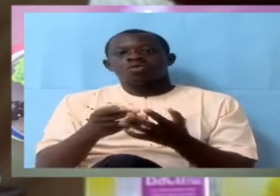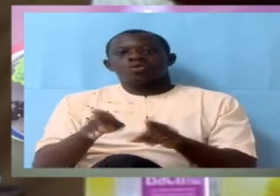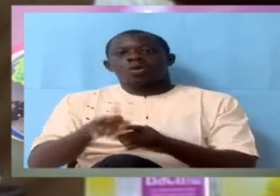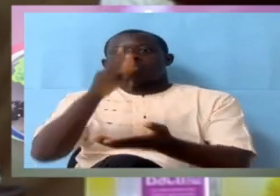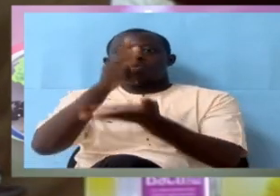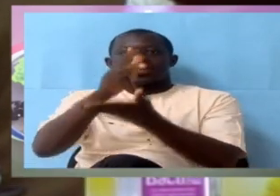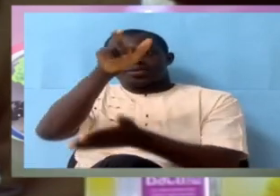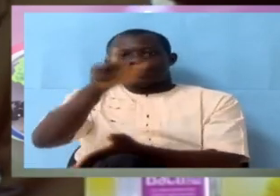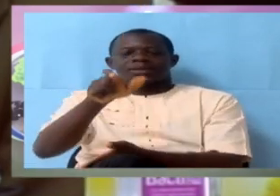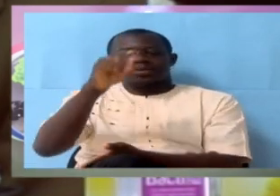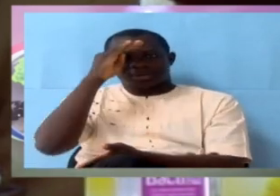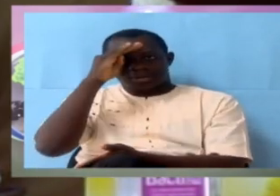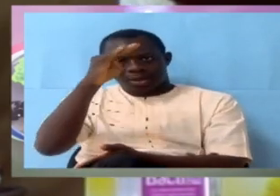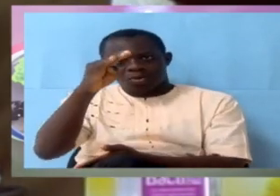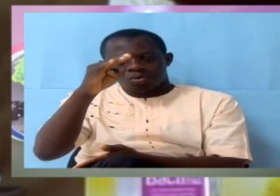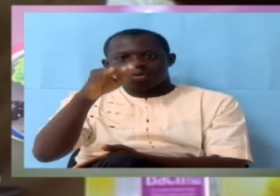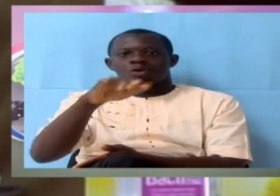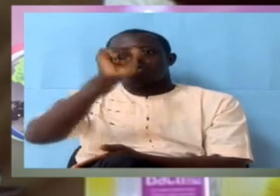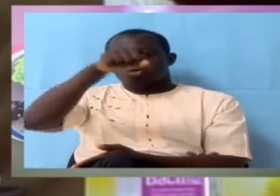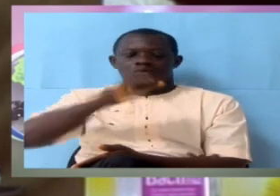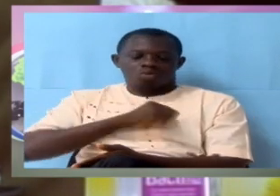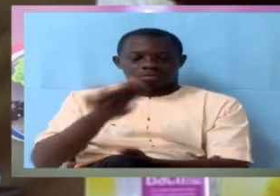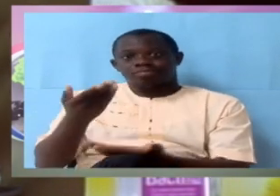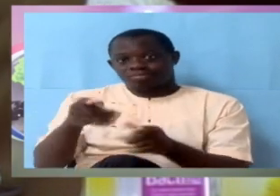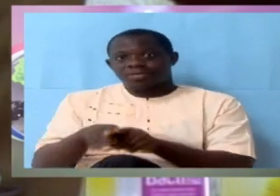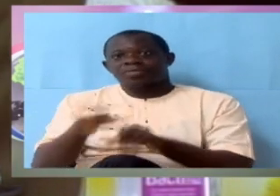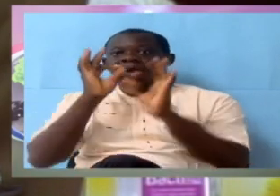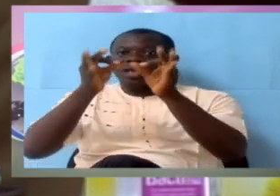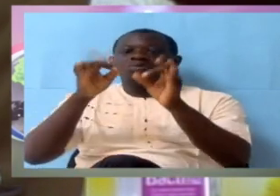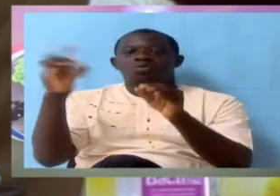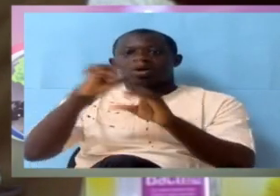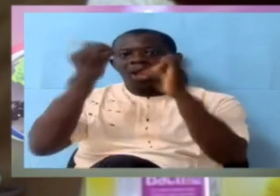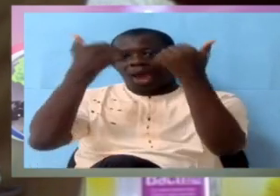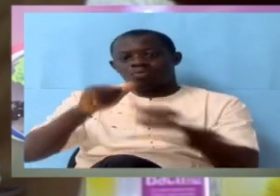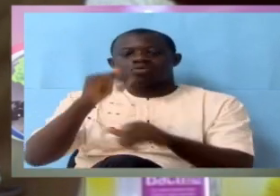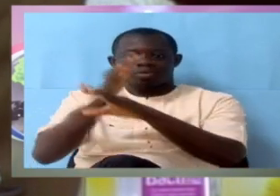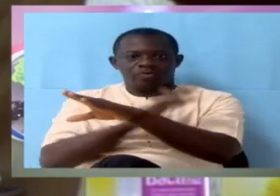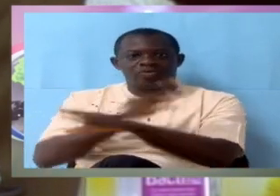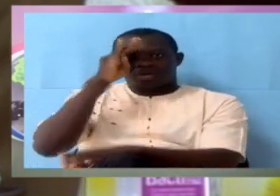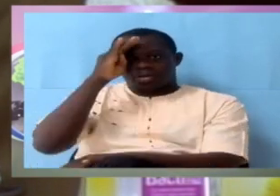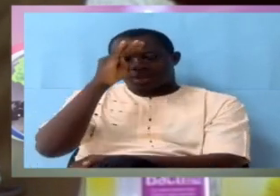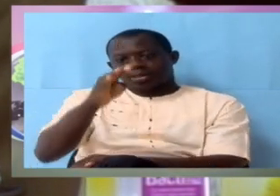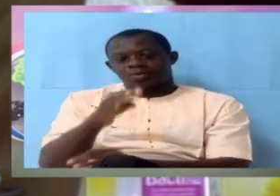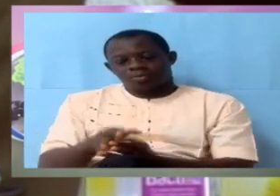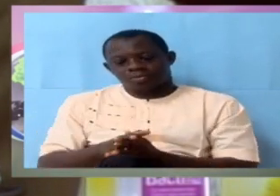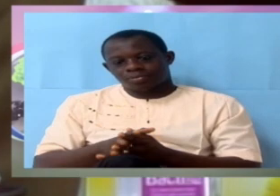witness. Sorry, for your testimony. You